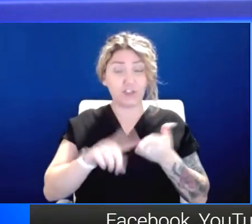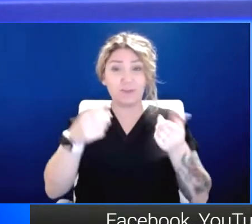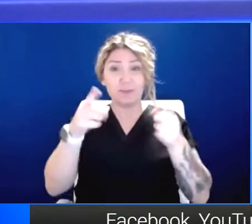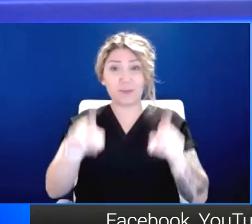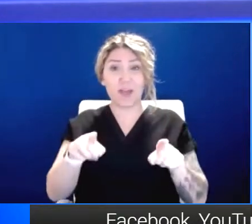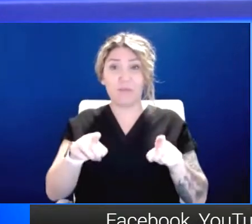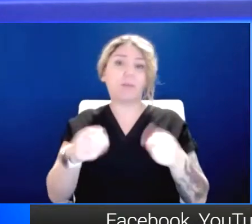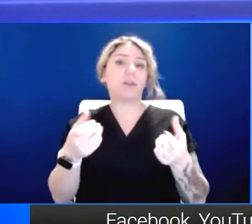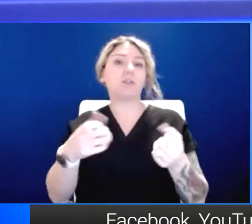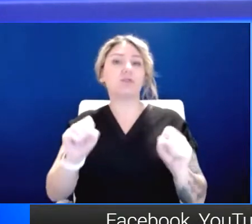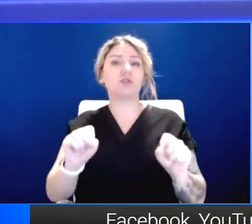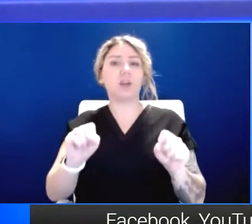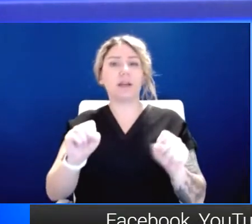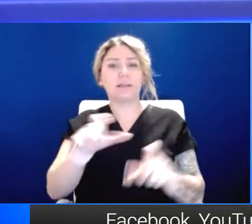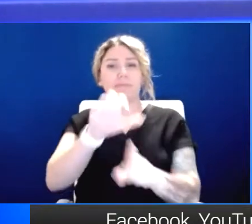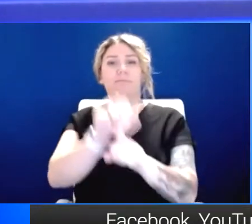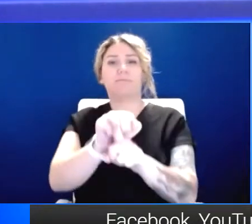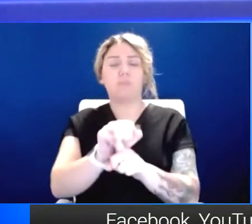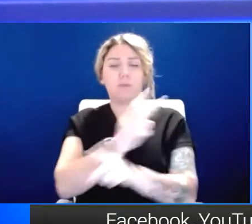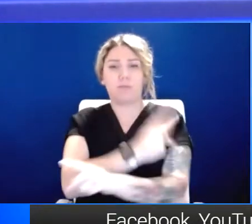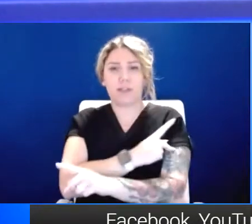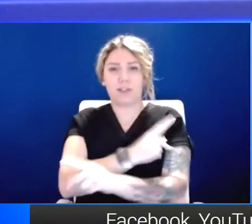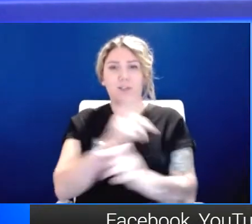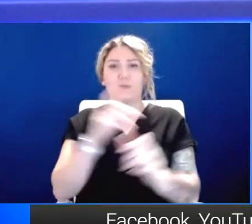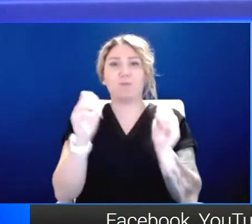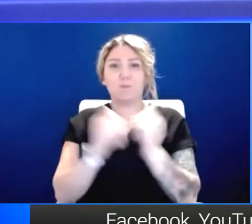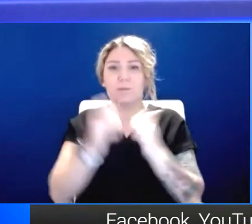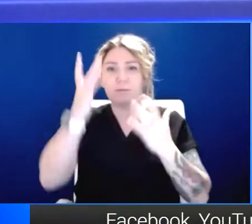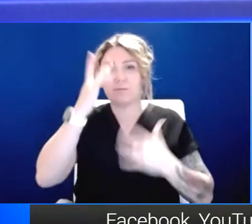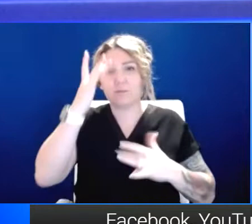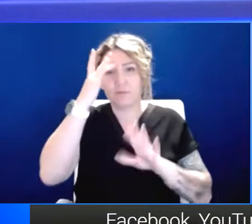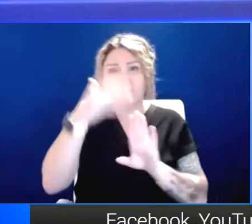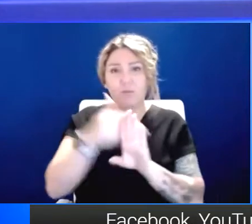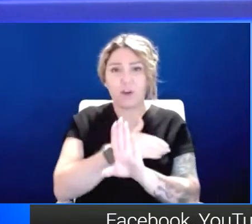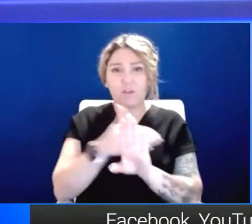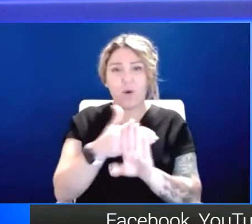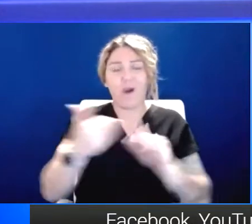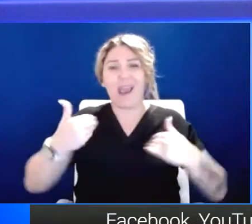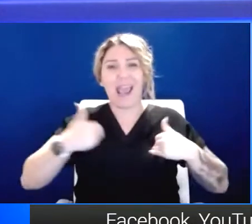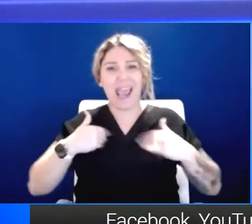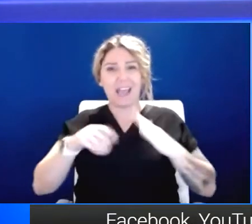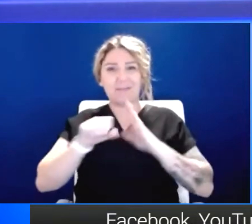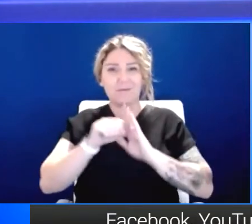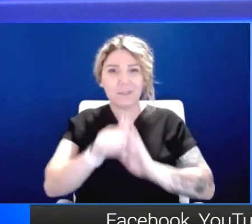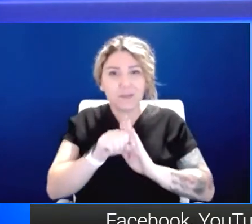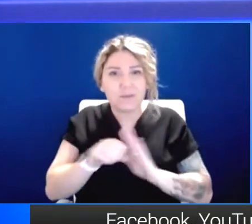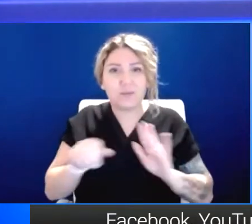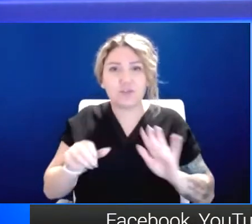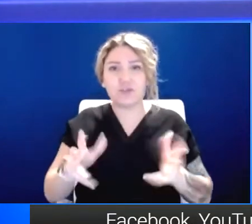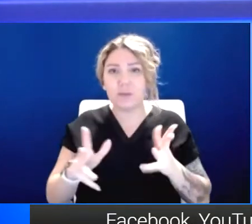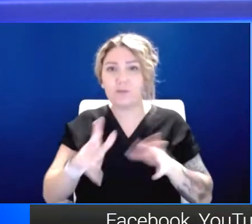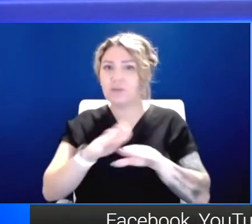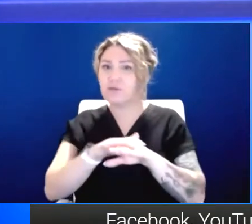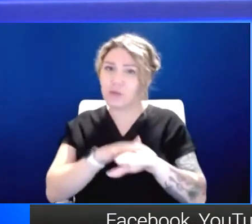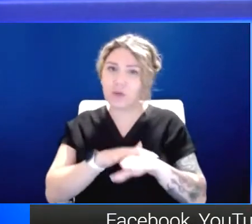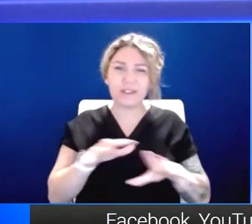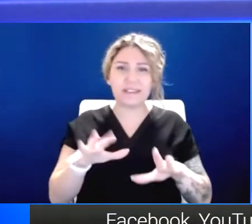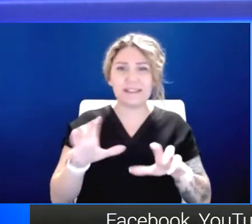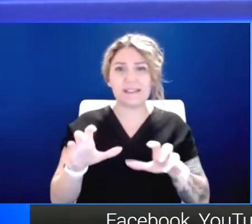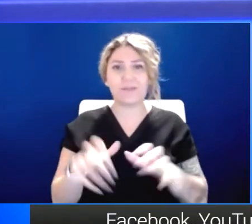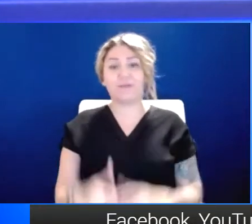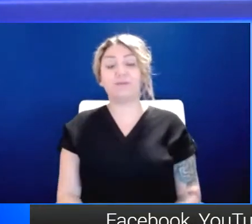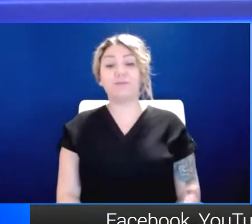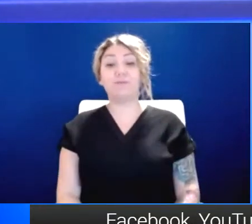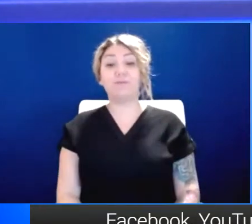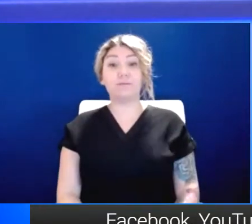to catch patients with Parkinson's before they even have the tremor, the slowness, the stiffness. In fact, the Michael